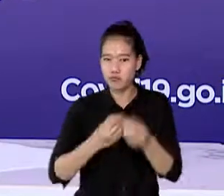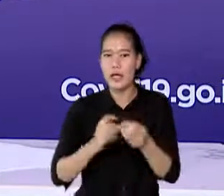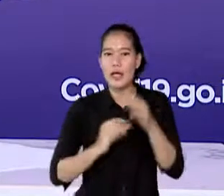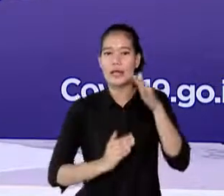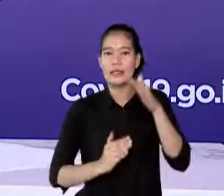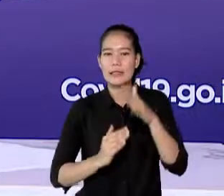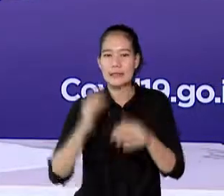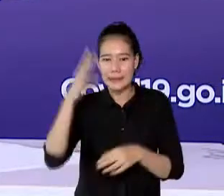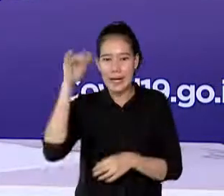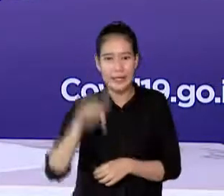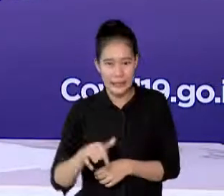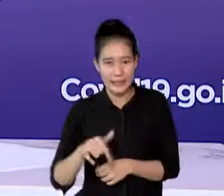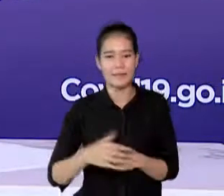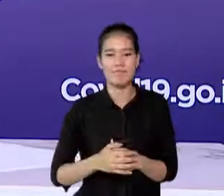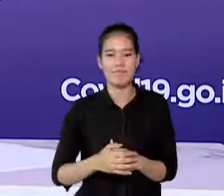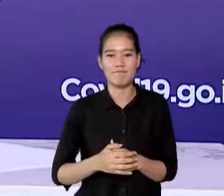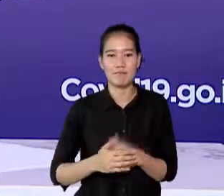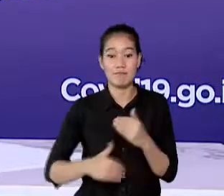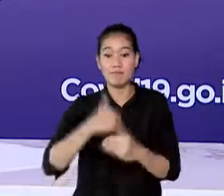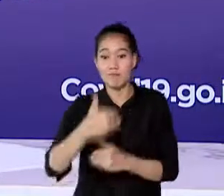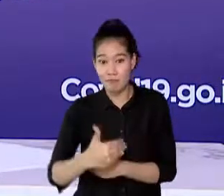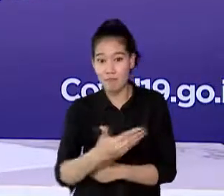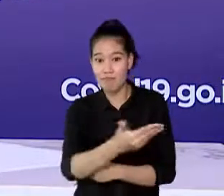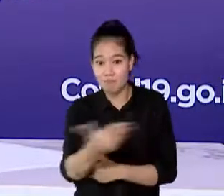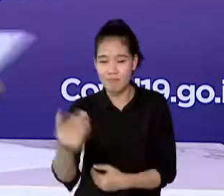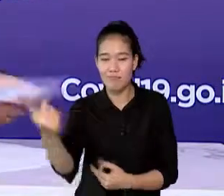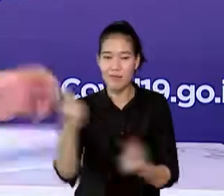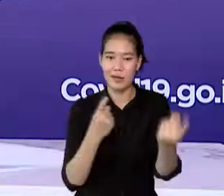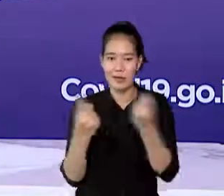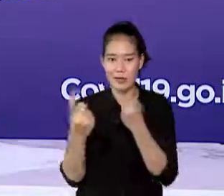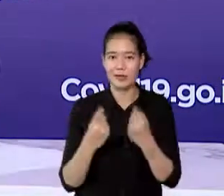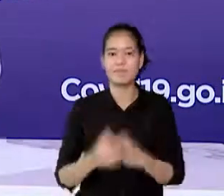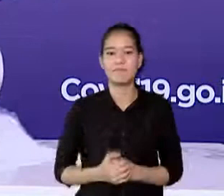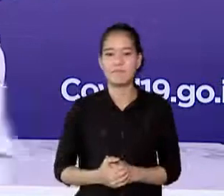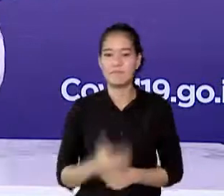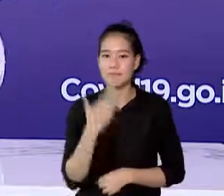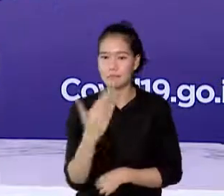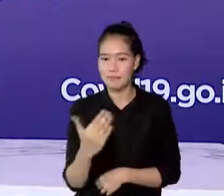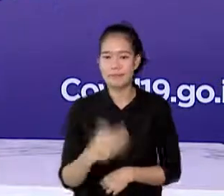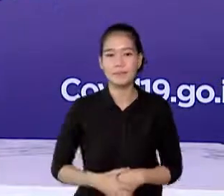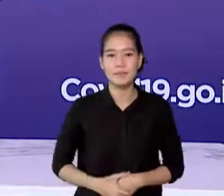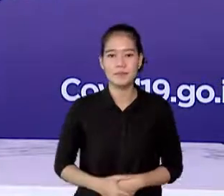continue with the media questions and answer sessions. Thank you.